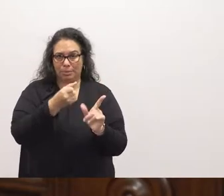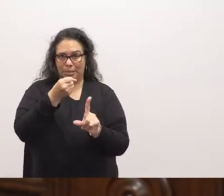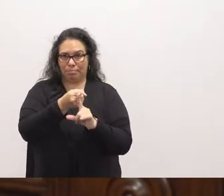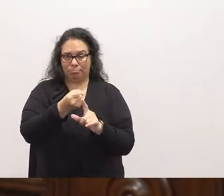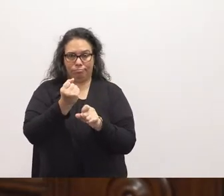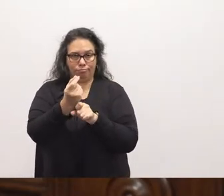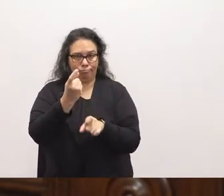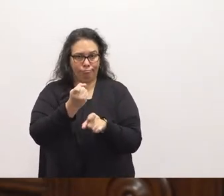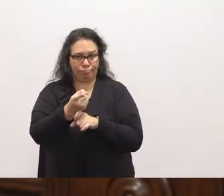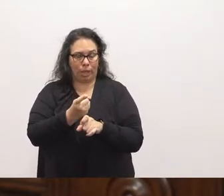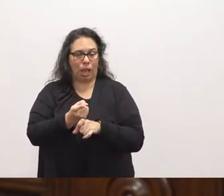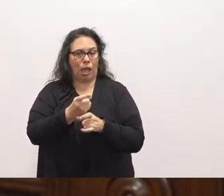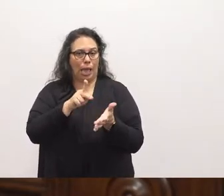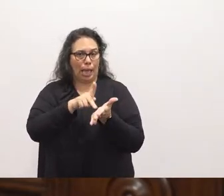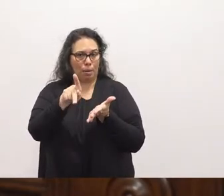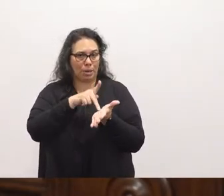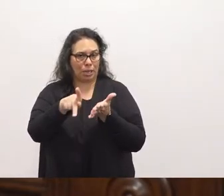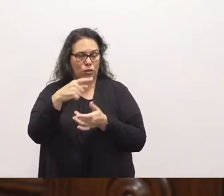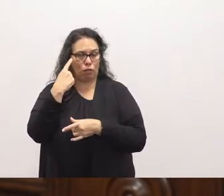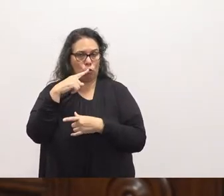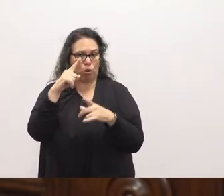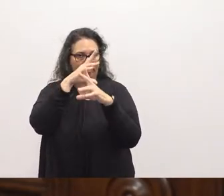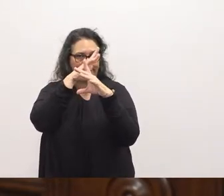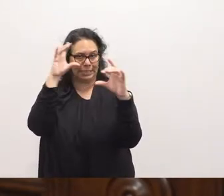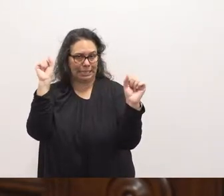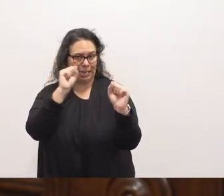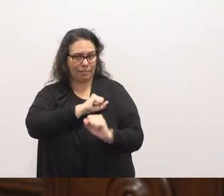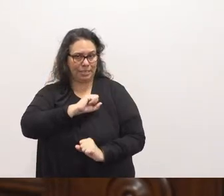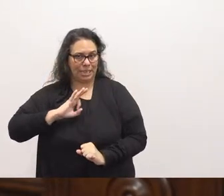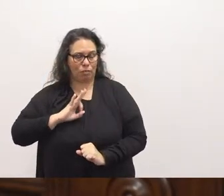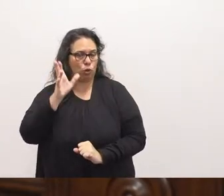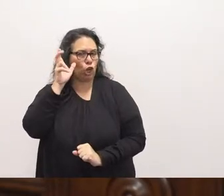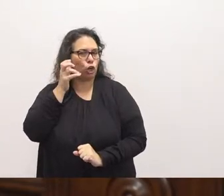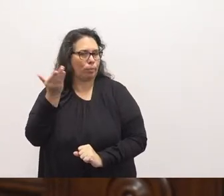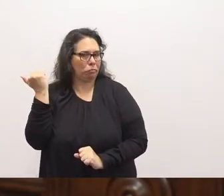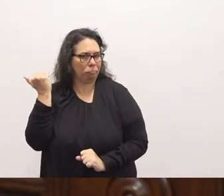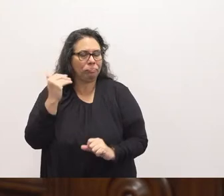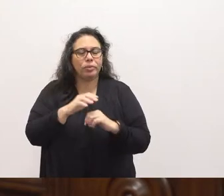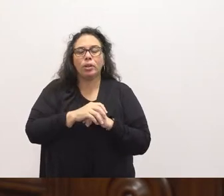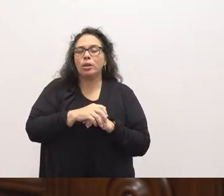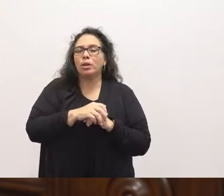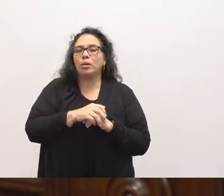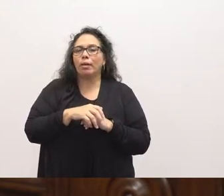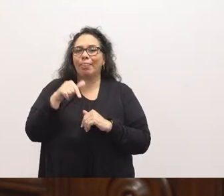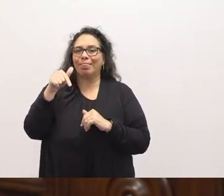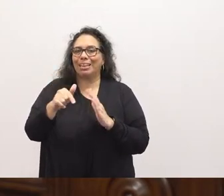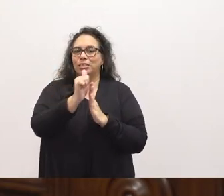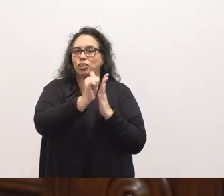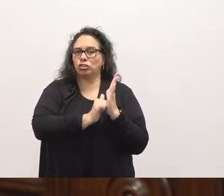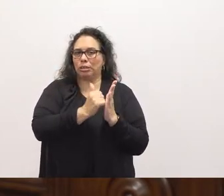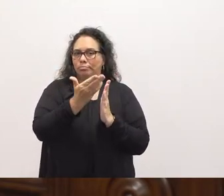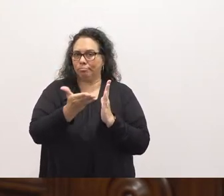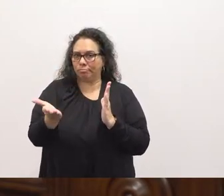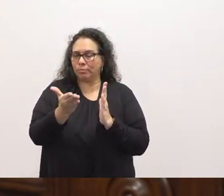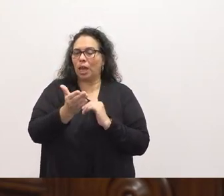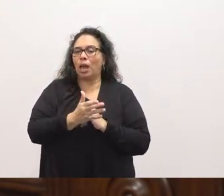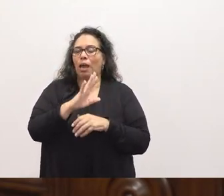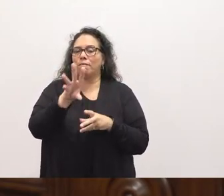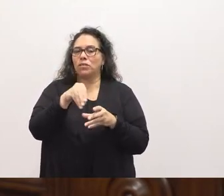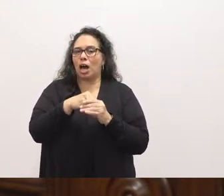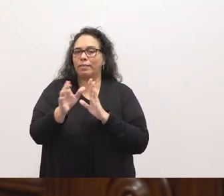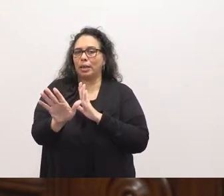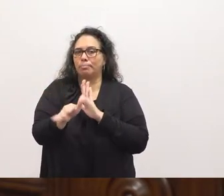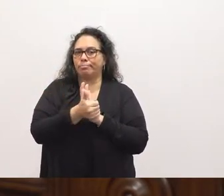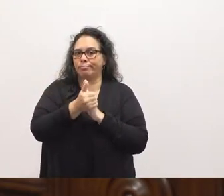annual compensation of executive staff, as we heard earlier, this agenda item involves the amendment of